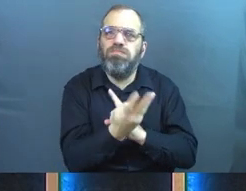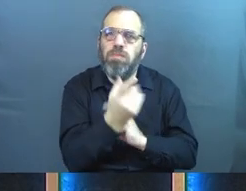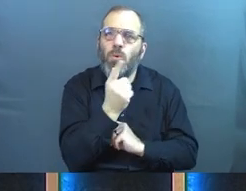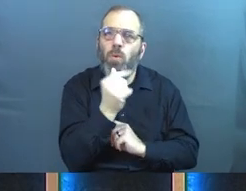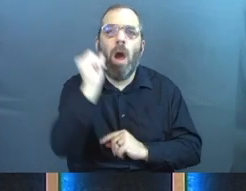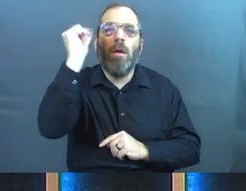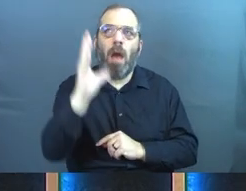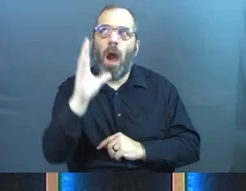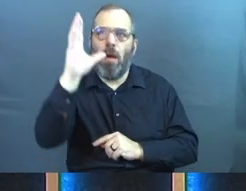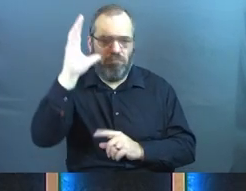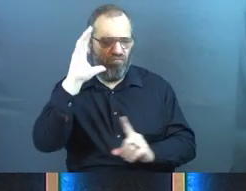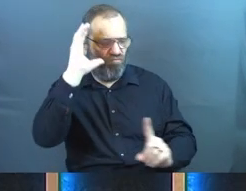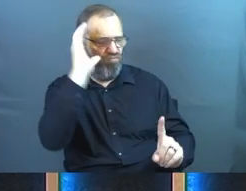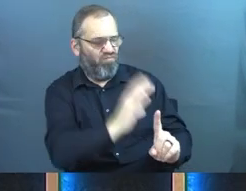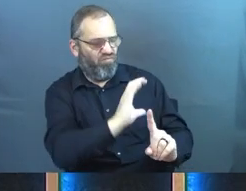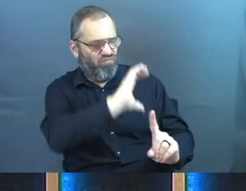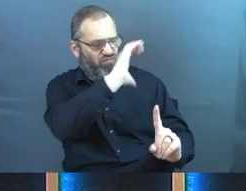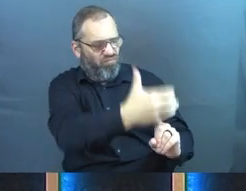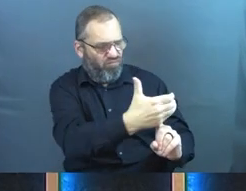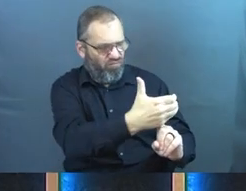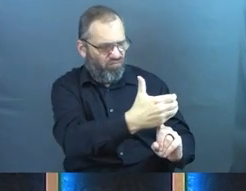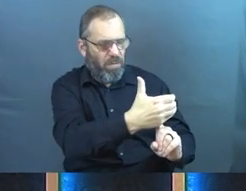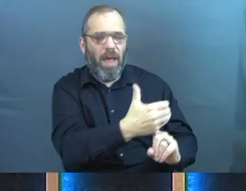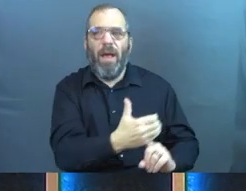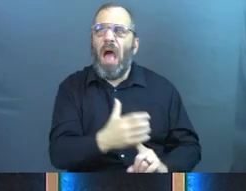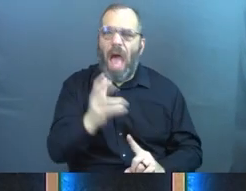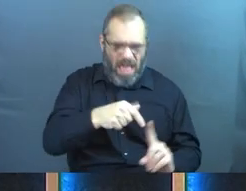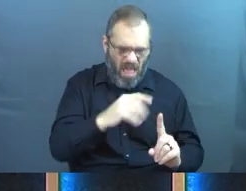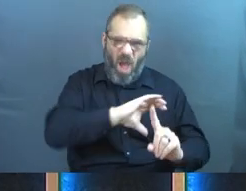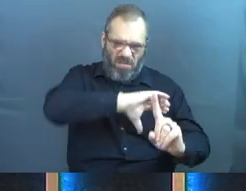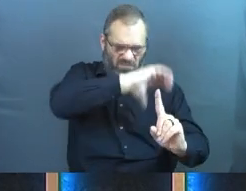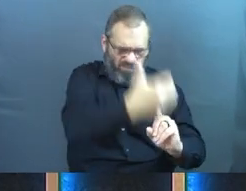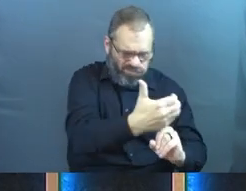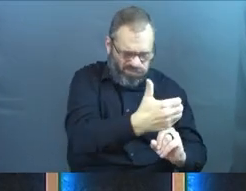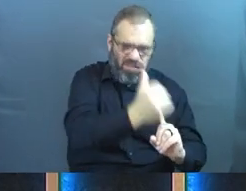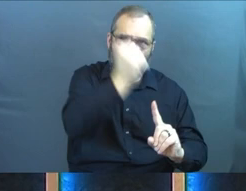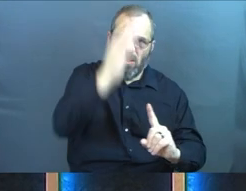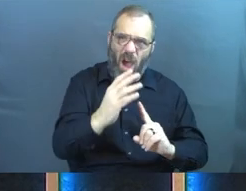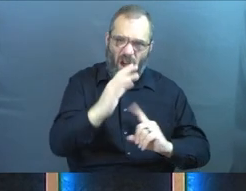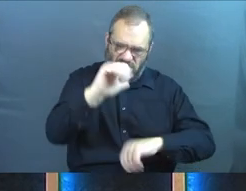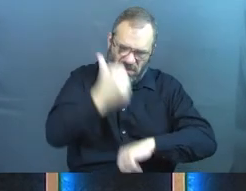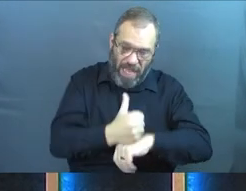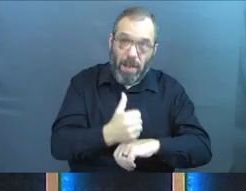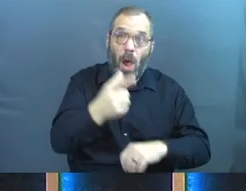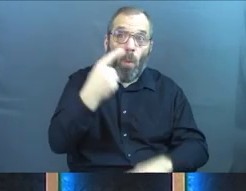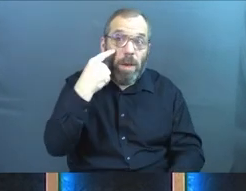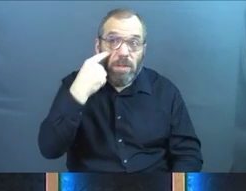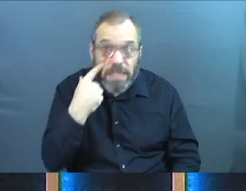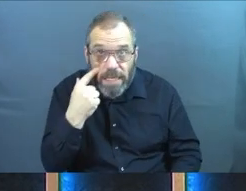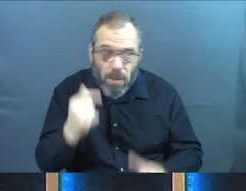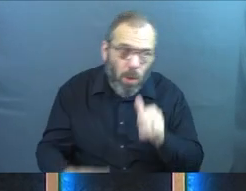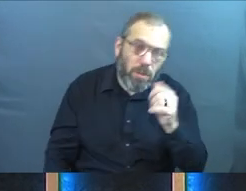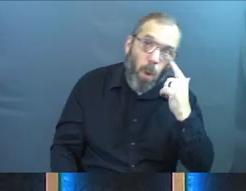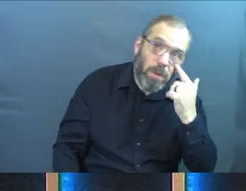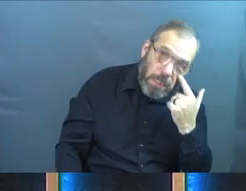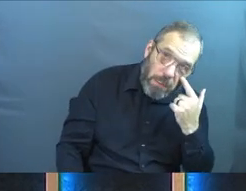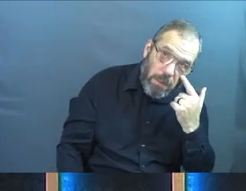protection? God did. Satan says there's protections that God puts up, whether you see them or